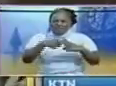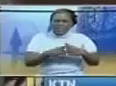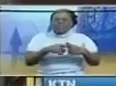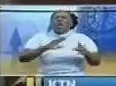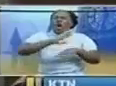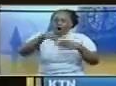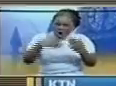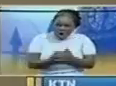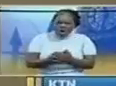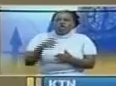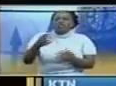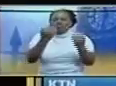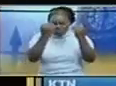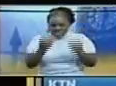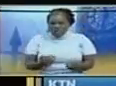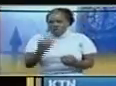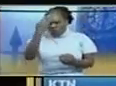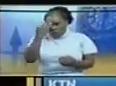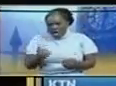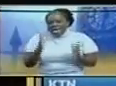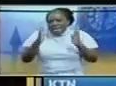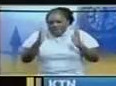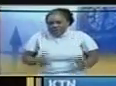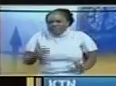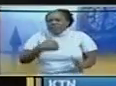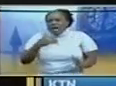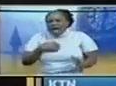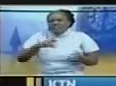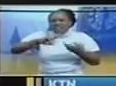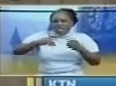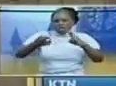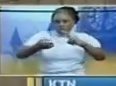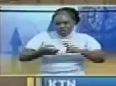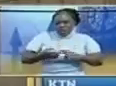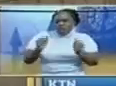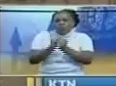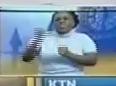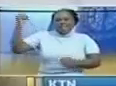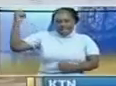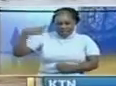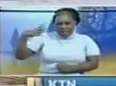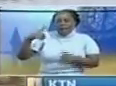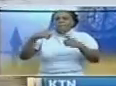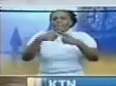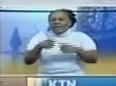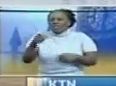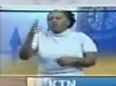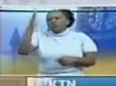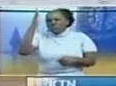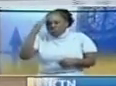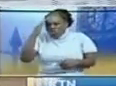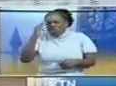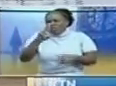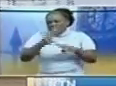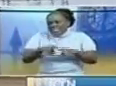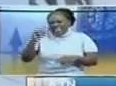it, you probably need it because humans have an intimate relationship with electricity. But have you ever wondered just